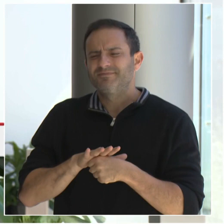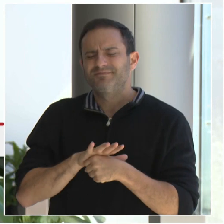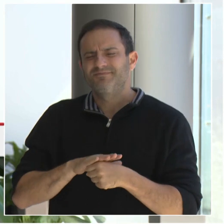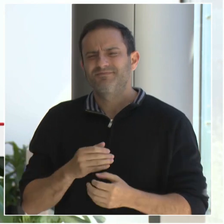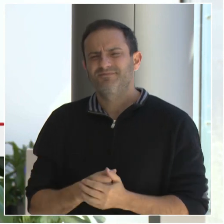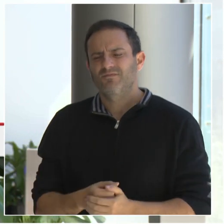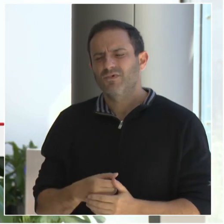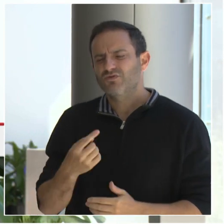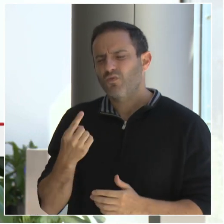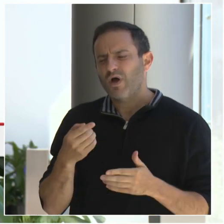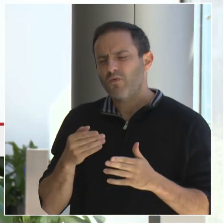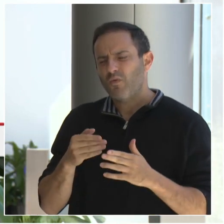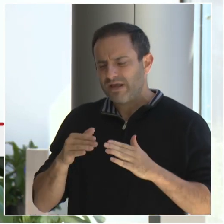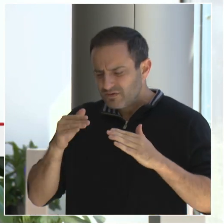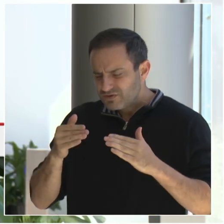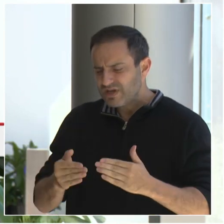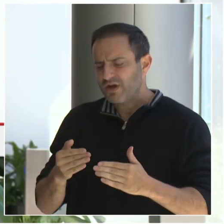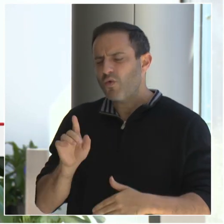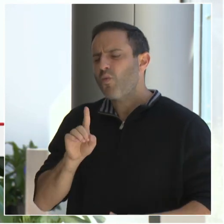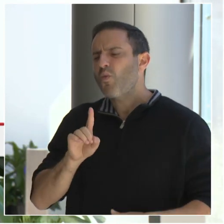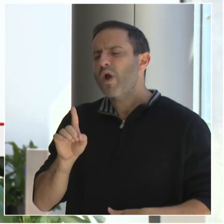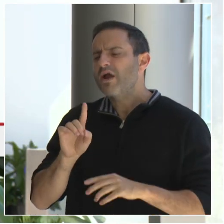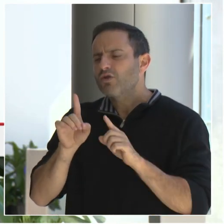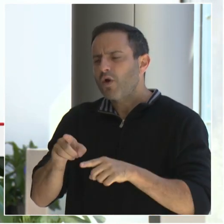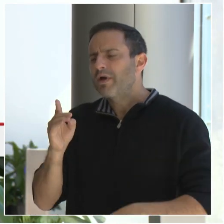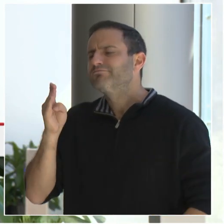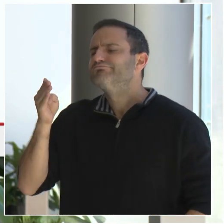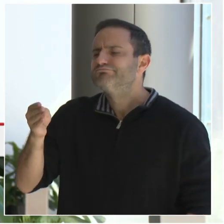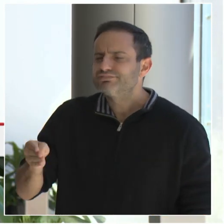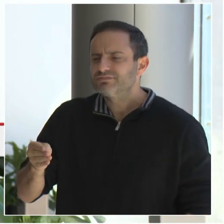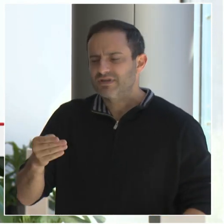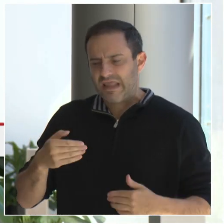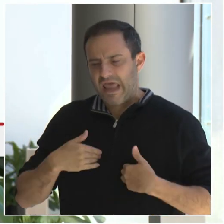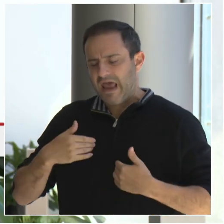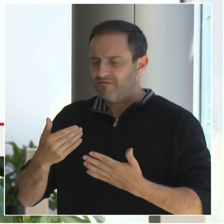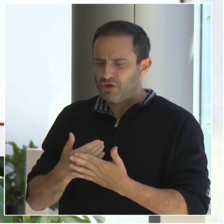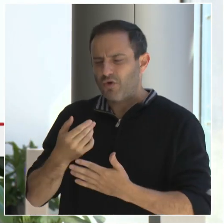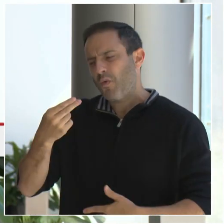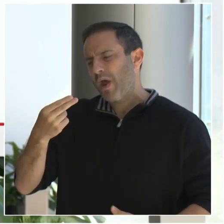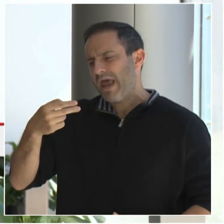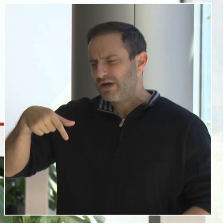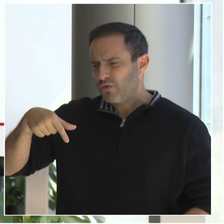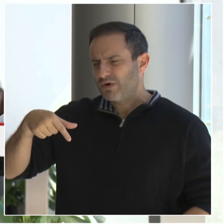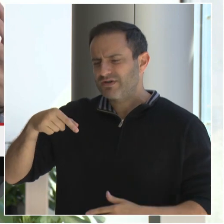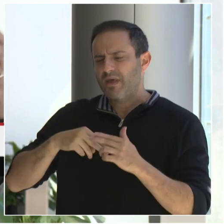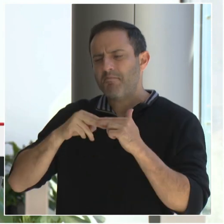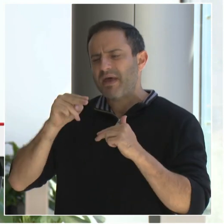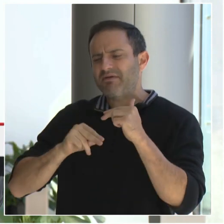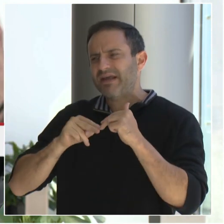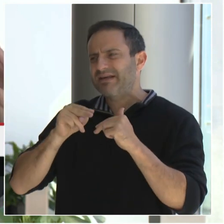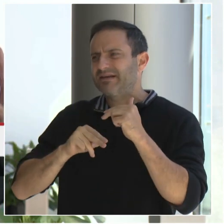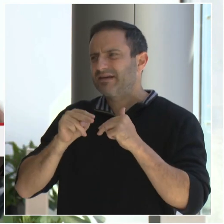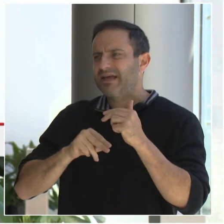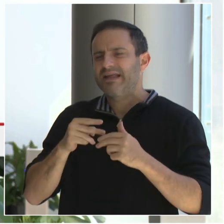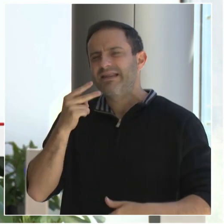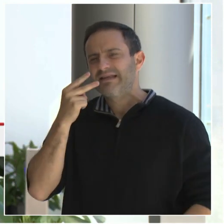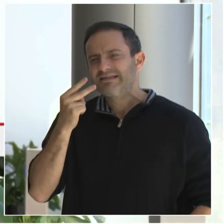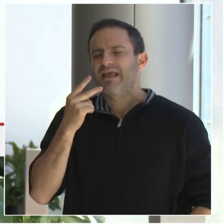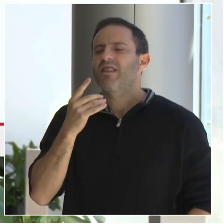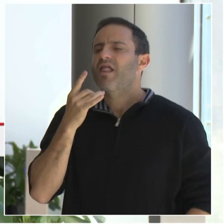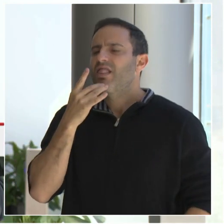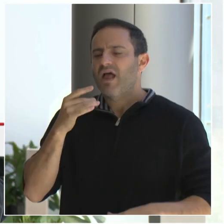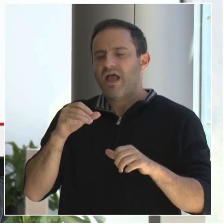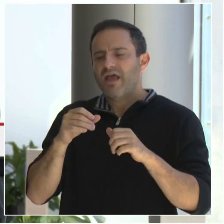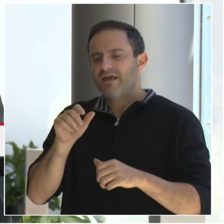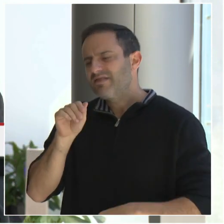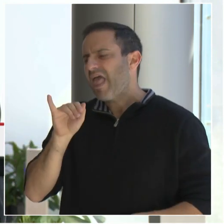to signal where we are going to have this new headquarters building and to see the light and the air and the space that I